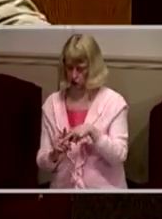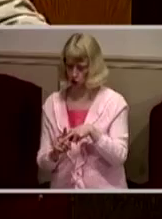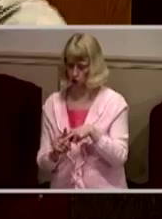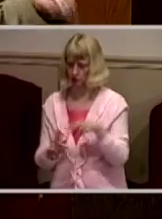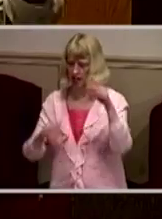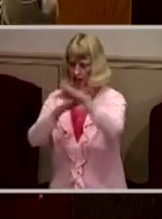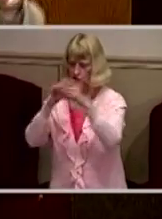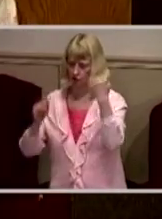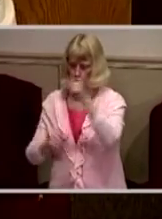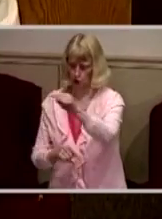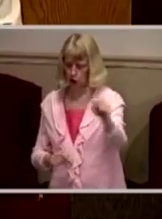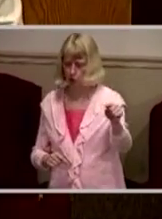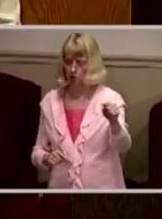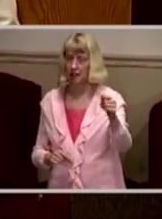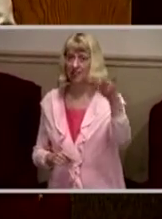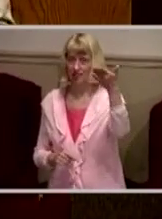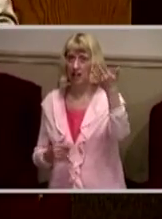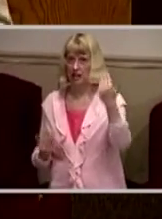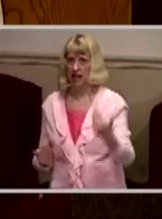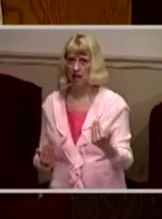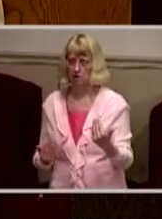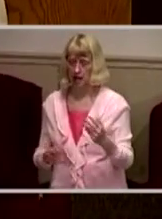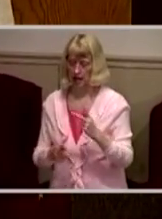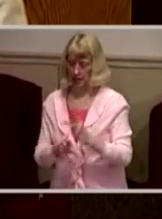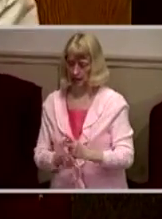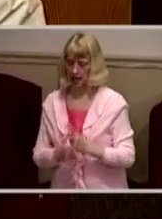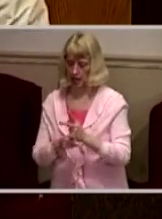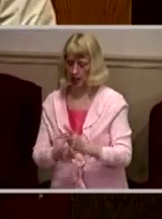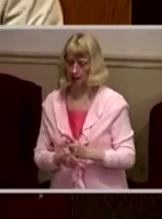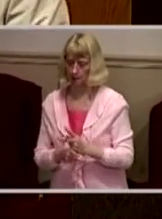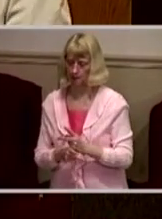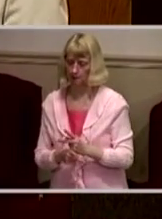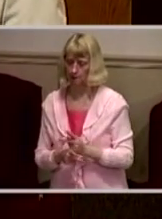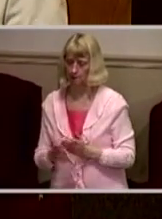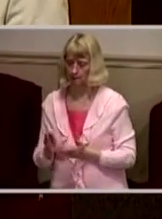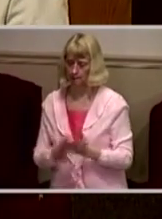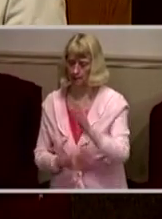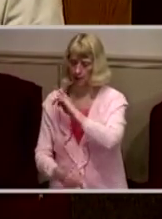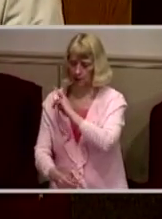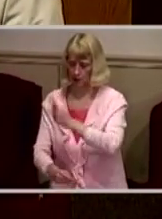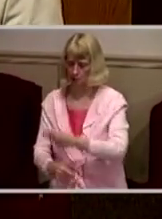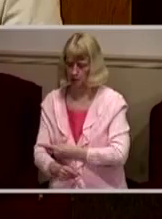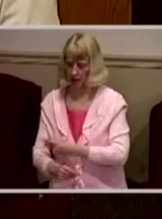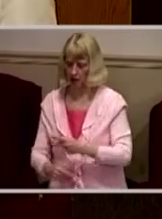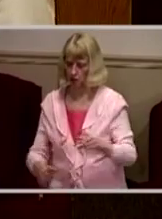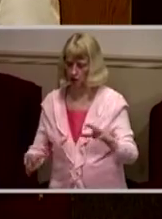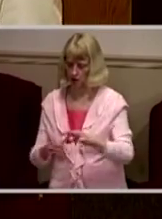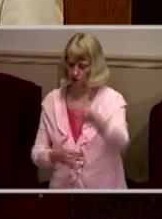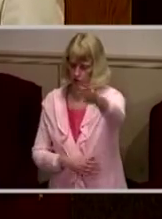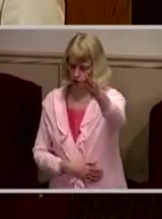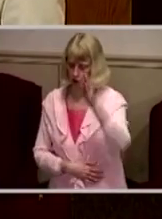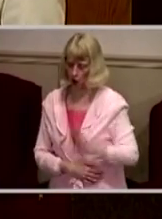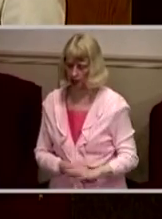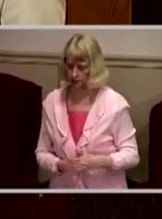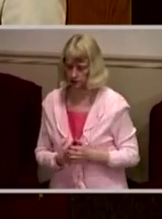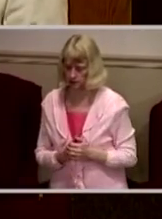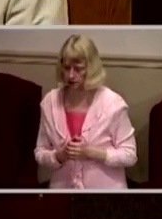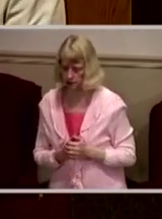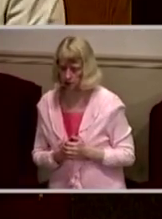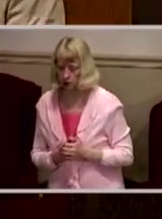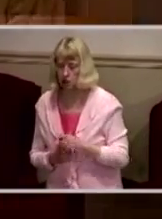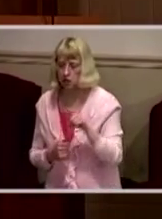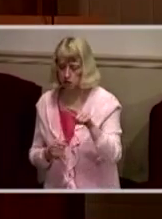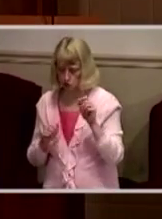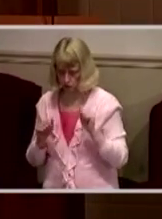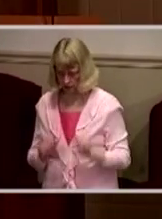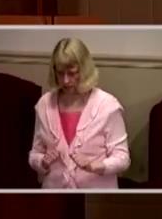you, it's there now, who are kept by the power of God. And you can